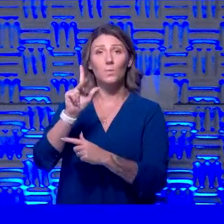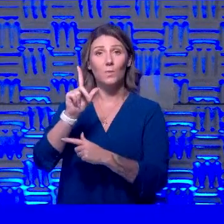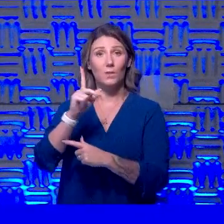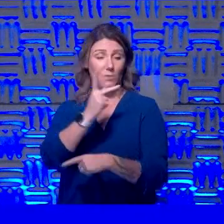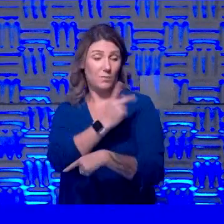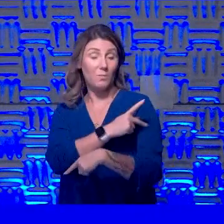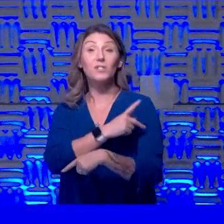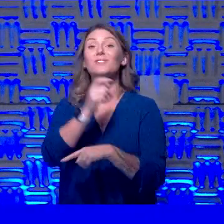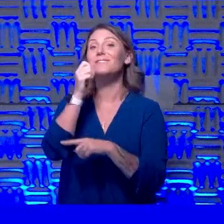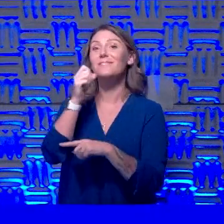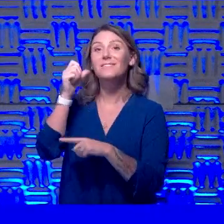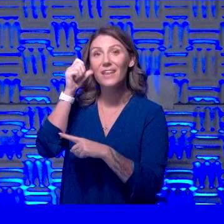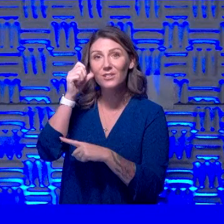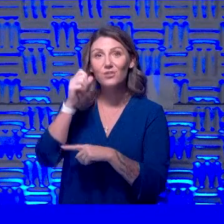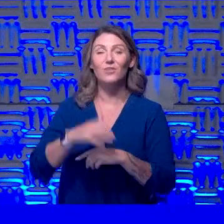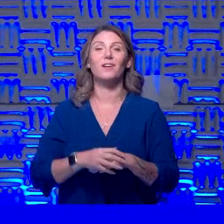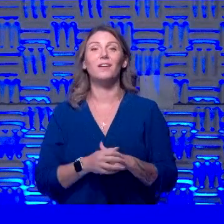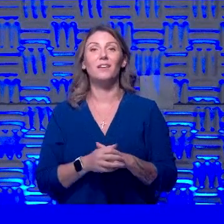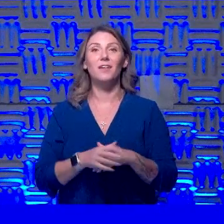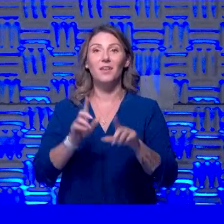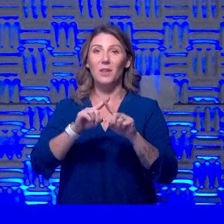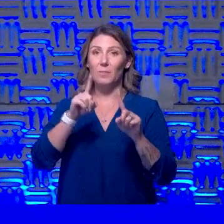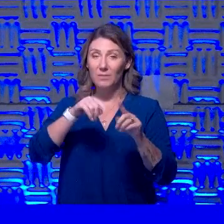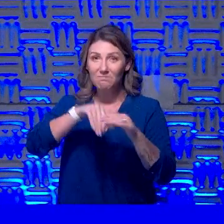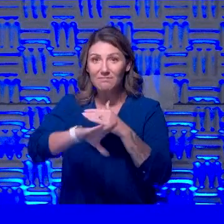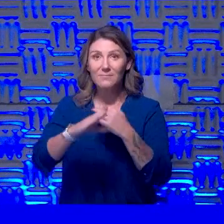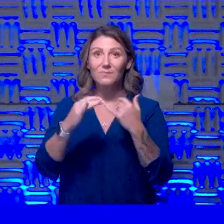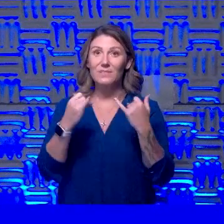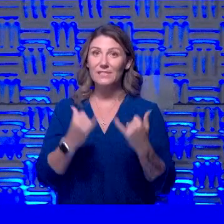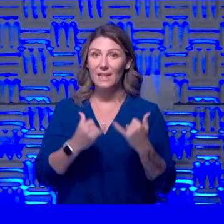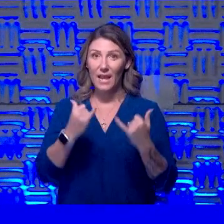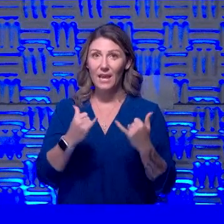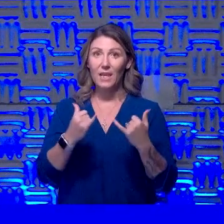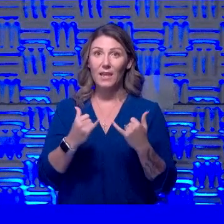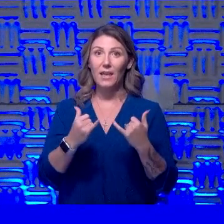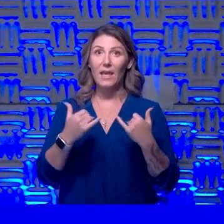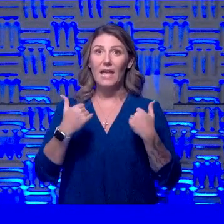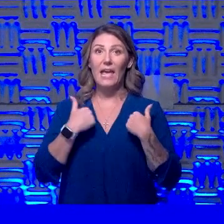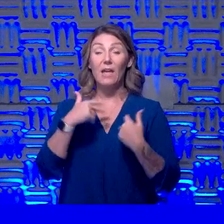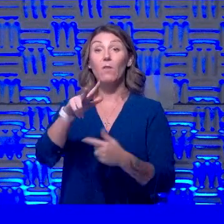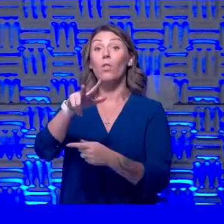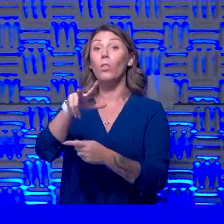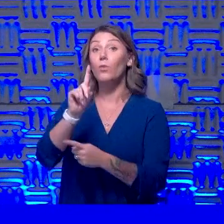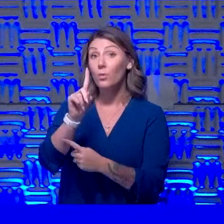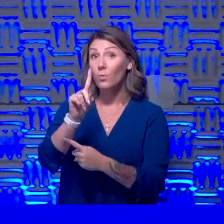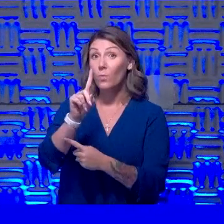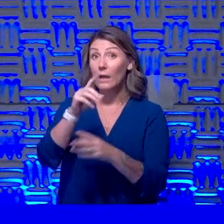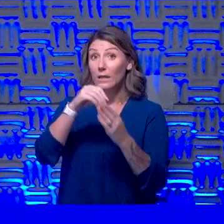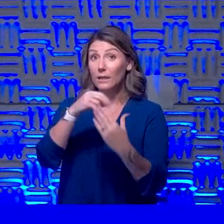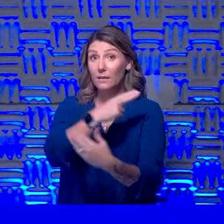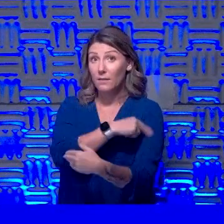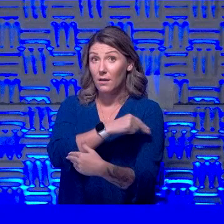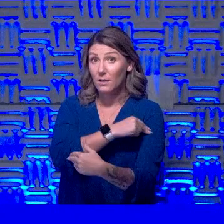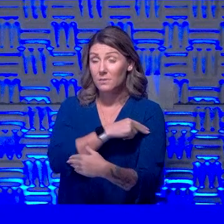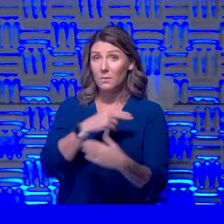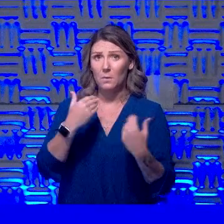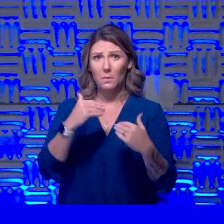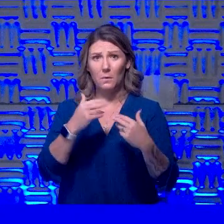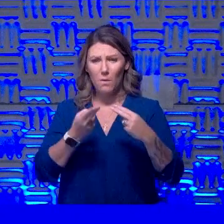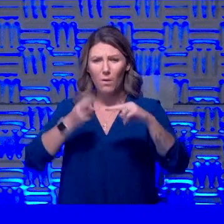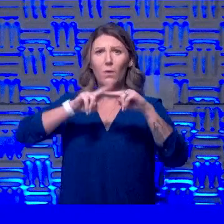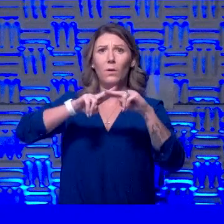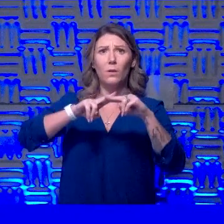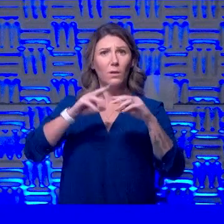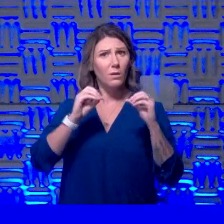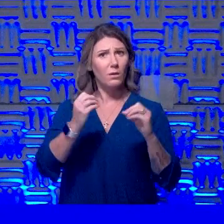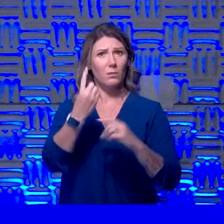patients yesterday. That's good. That's good. But I came in today, and we have 31 in the hospital right now. Ouch. Why? Did nobody go home